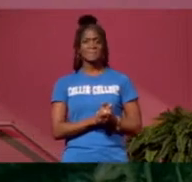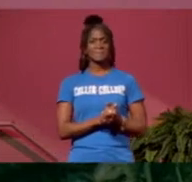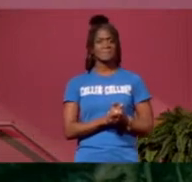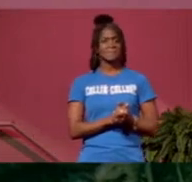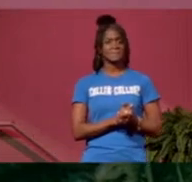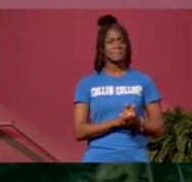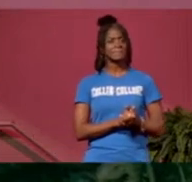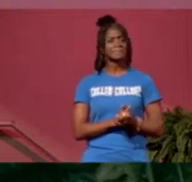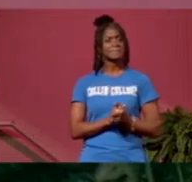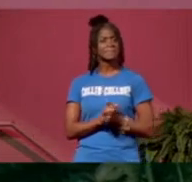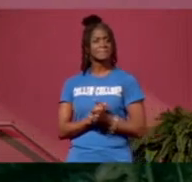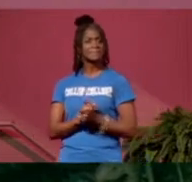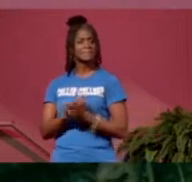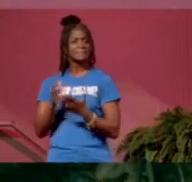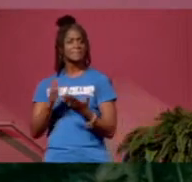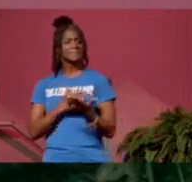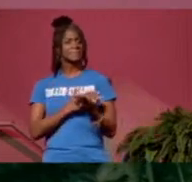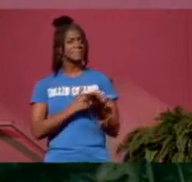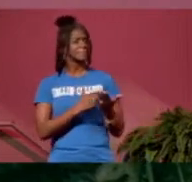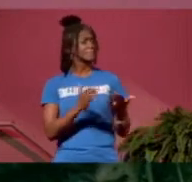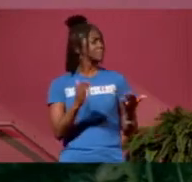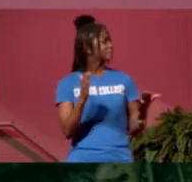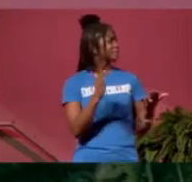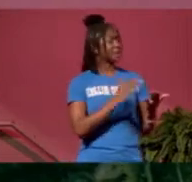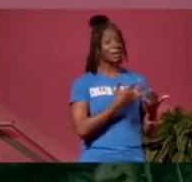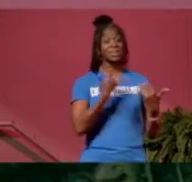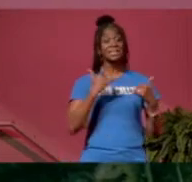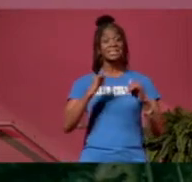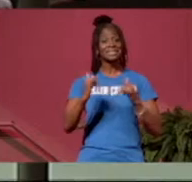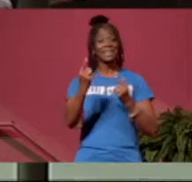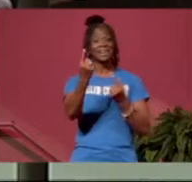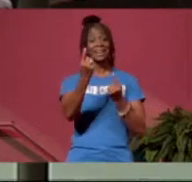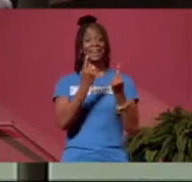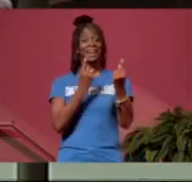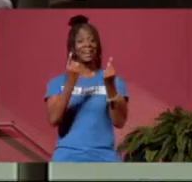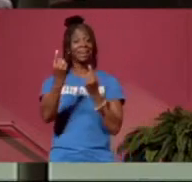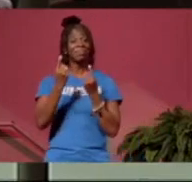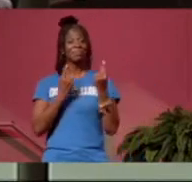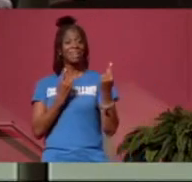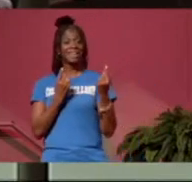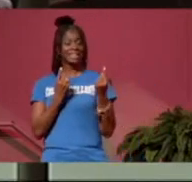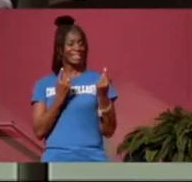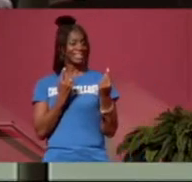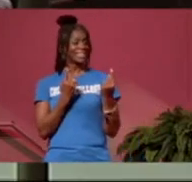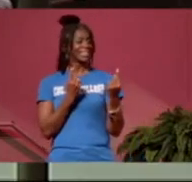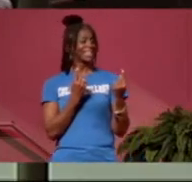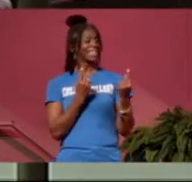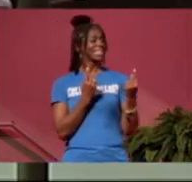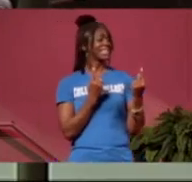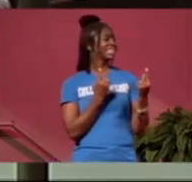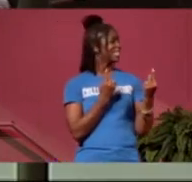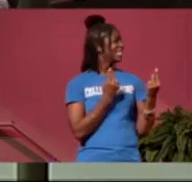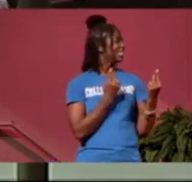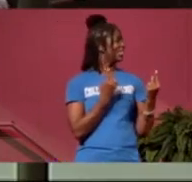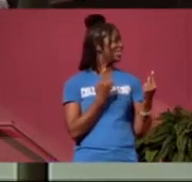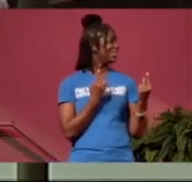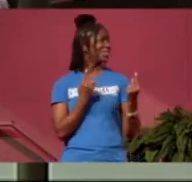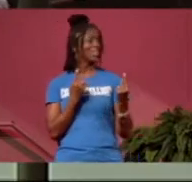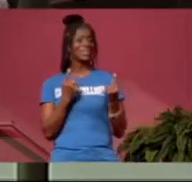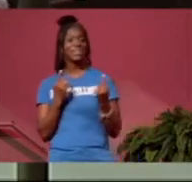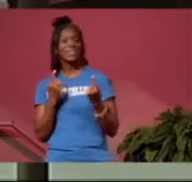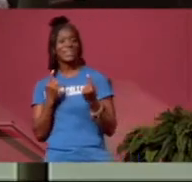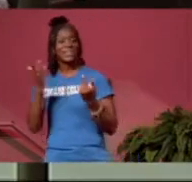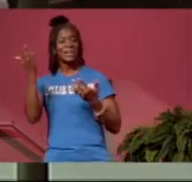Yeah, yeah, yeah. Here's my second call. They're still coming. They're still coming. They're still coming. Oh, y'all ought to talk to me here. Y'all ought to give